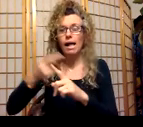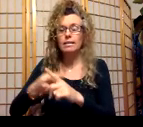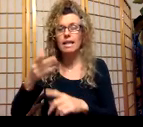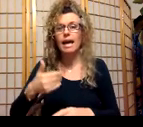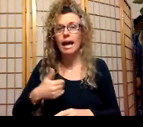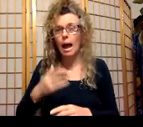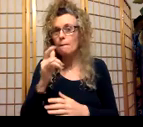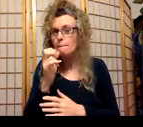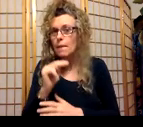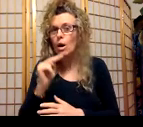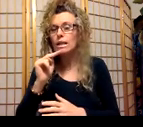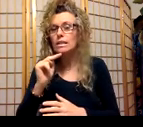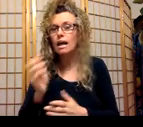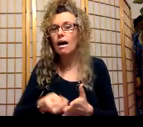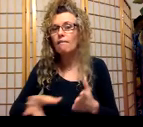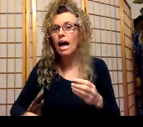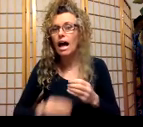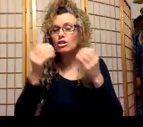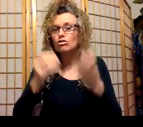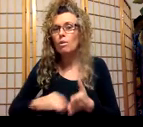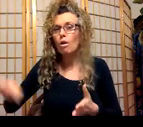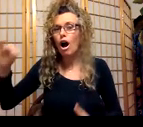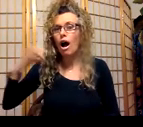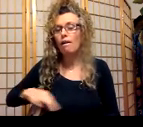had billions in extra profit. So,